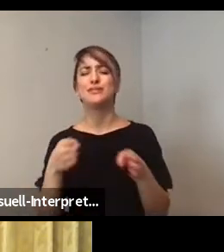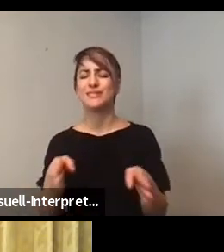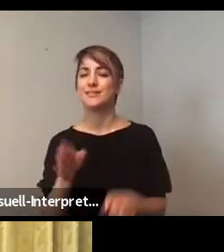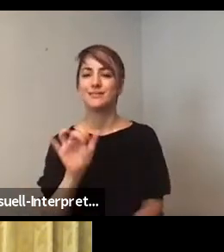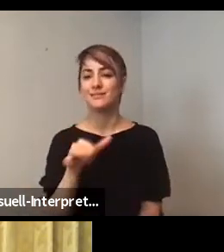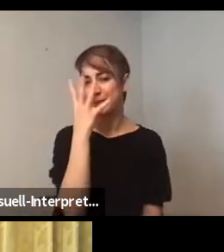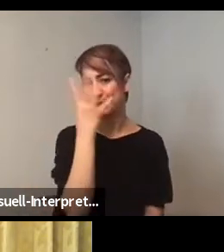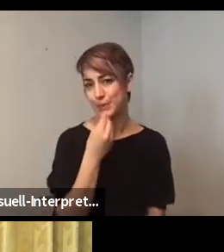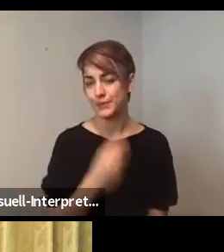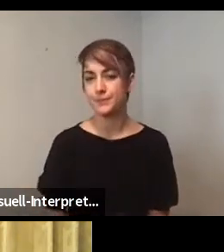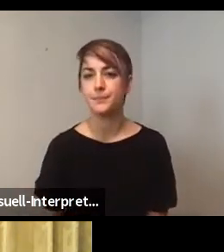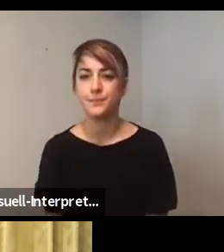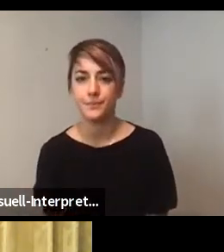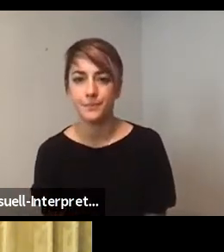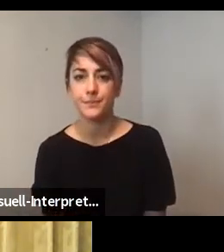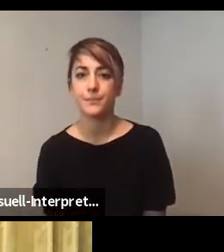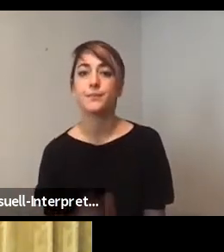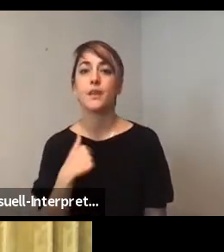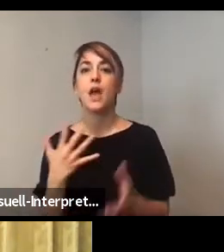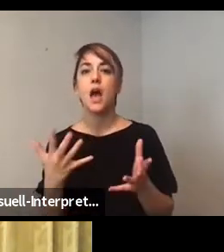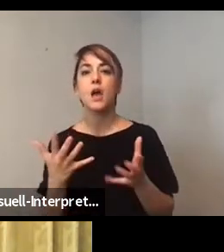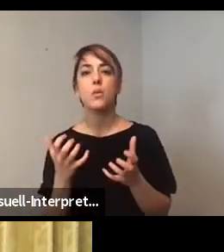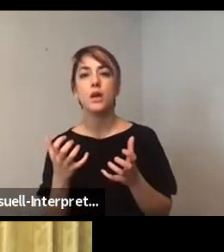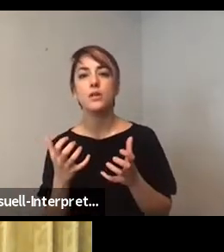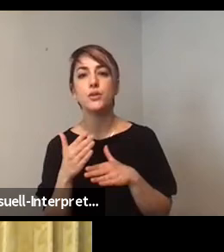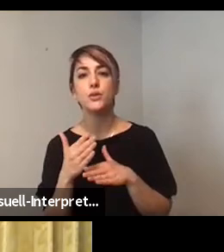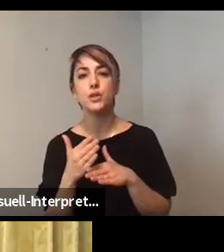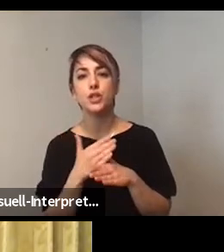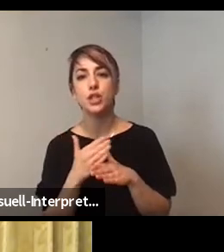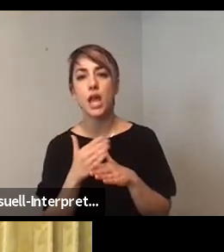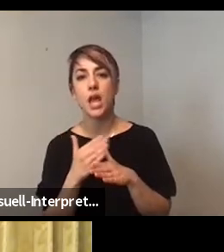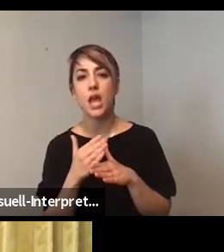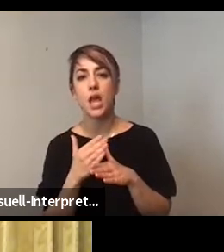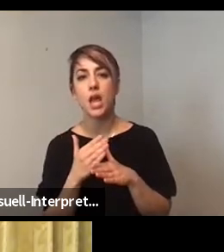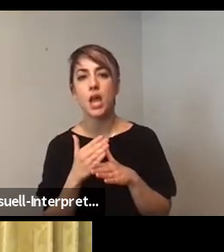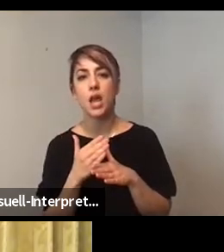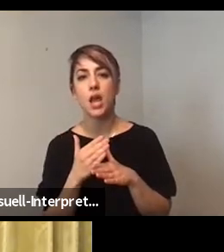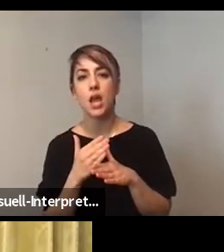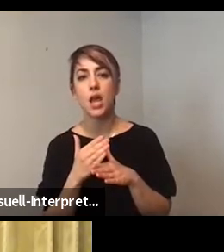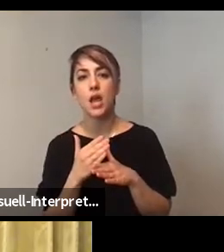that happened here, and I'm connecting to what Akiko said before,